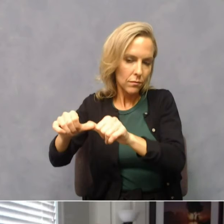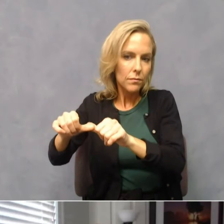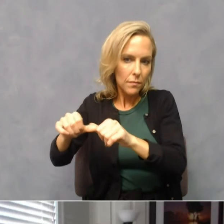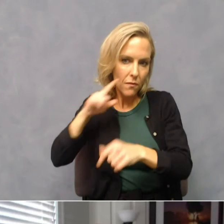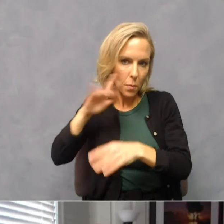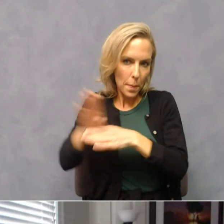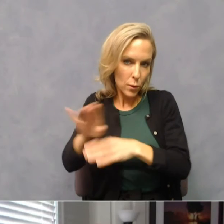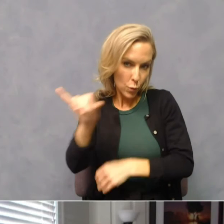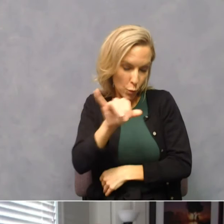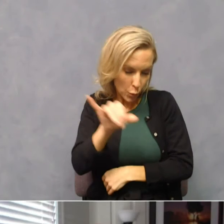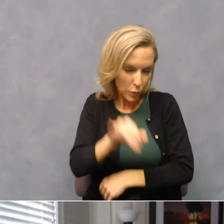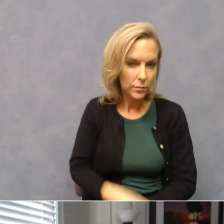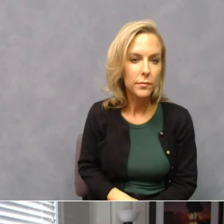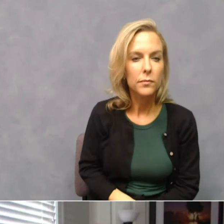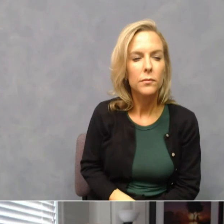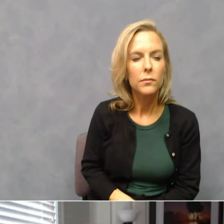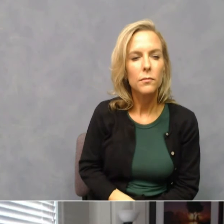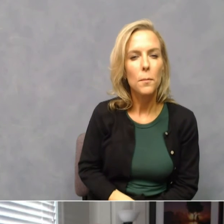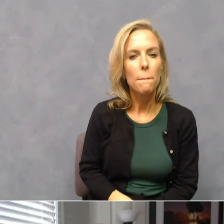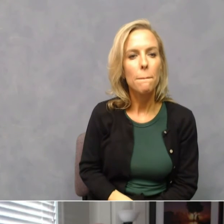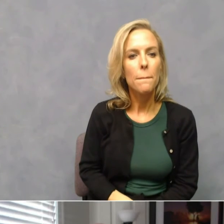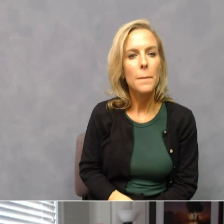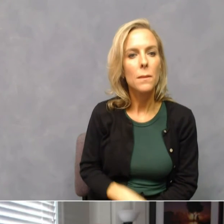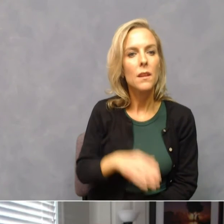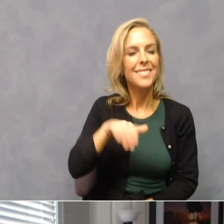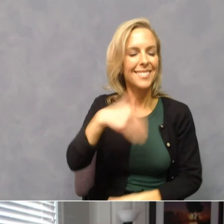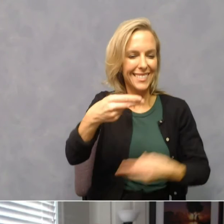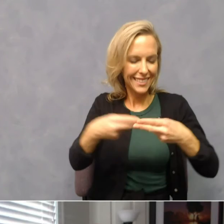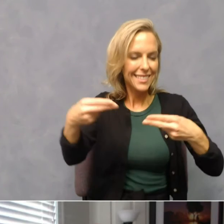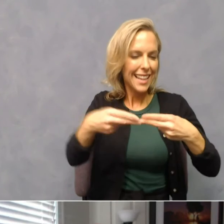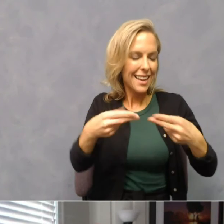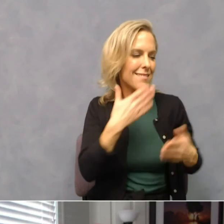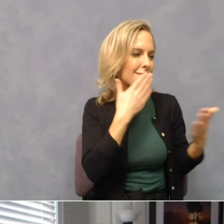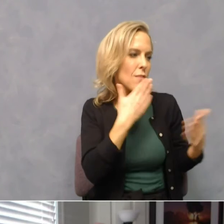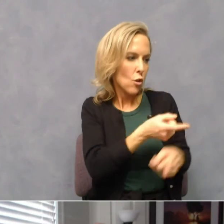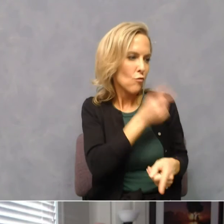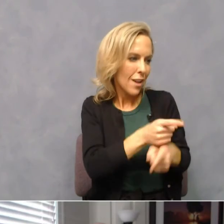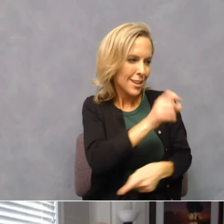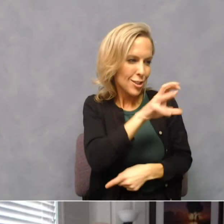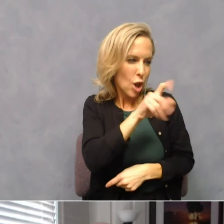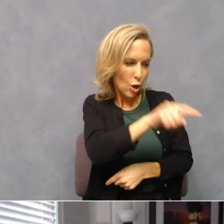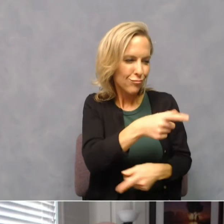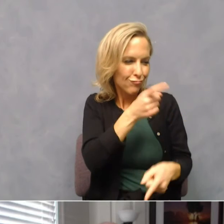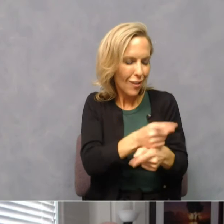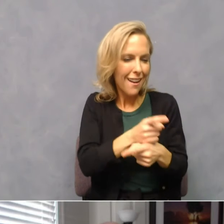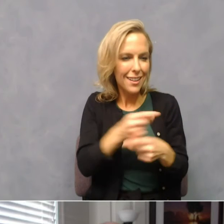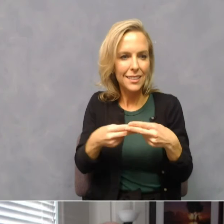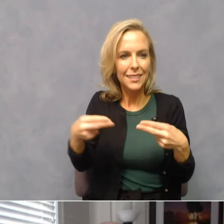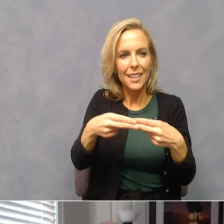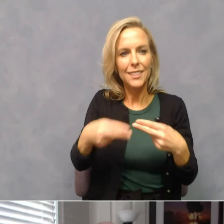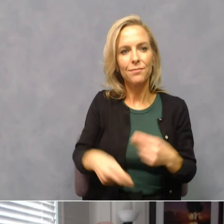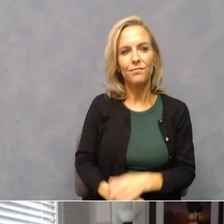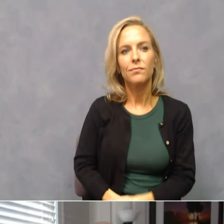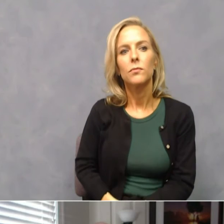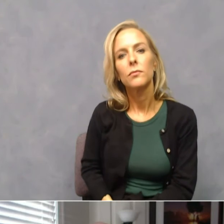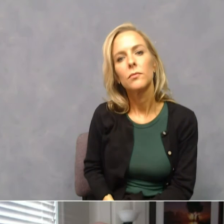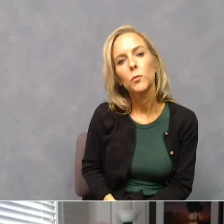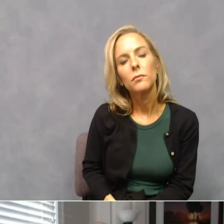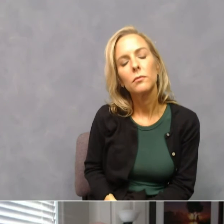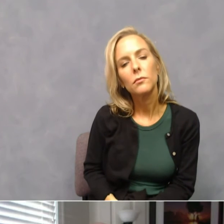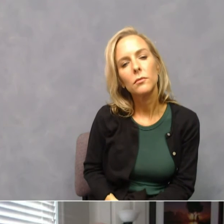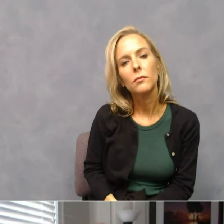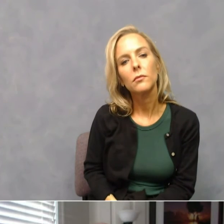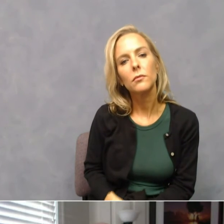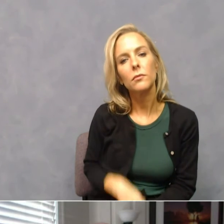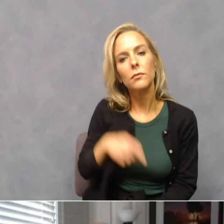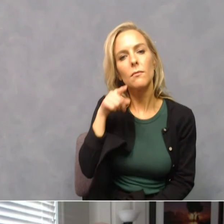one. There we go. That's good. Thank you very much, Scotty. You got it right. So this is a summary